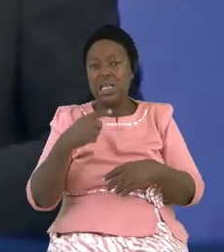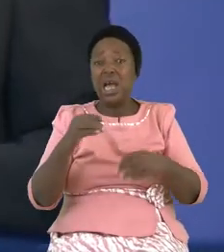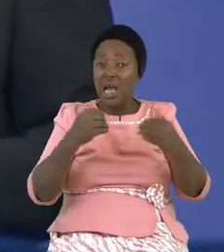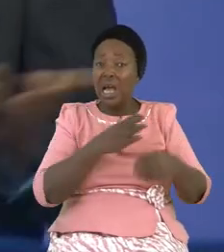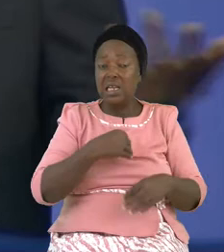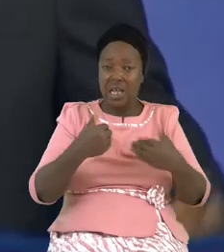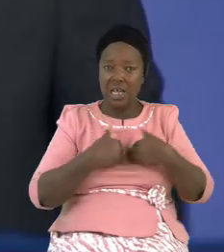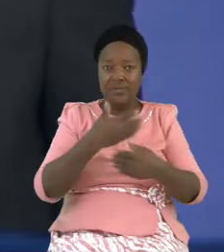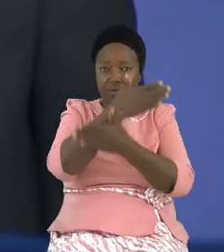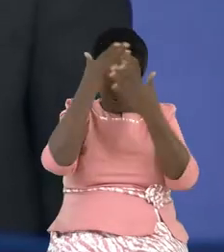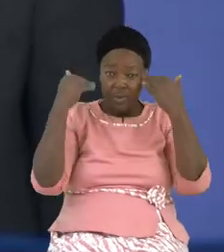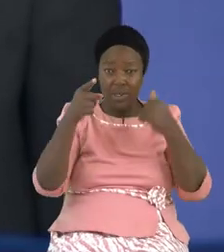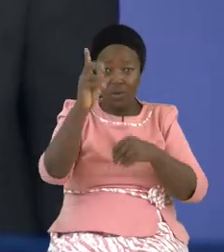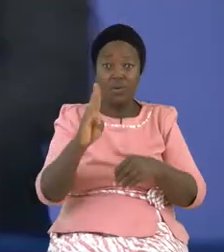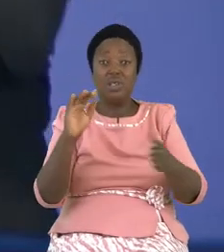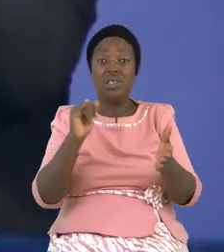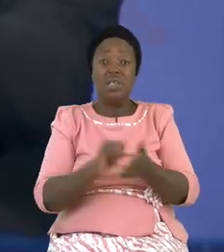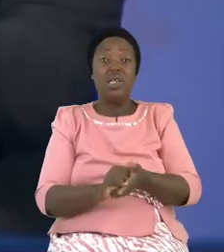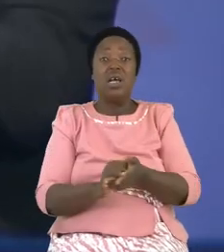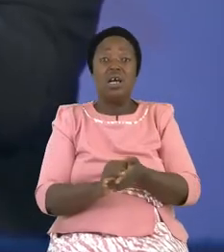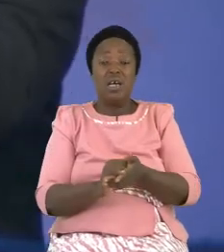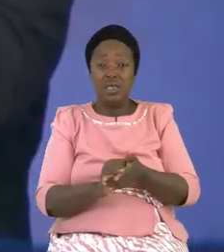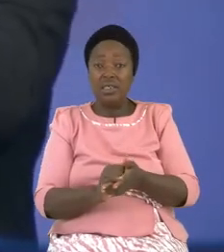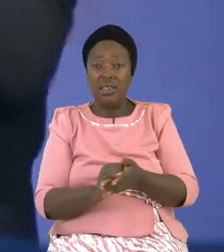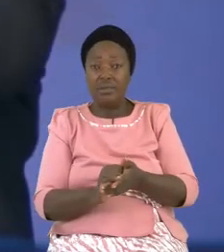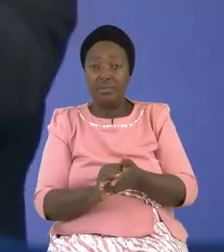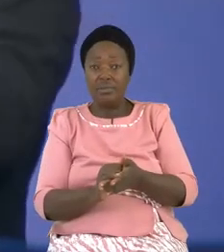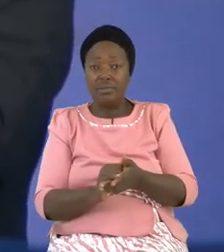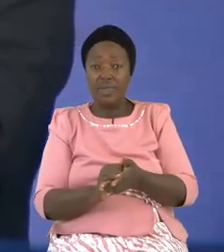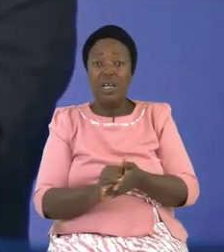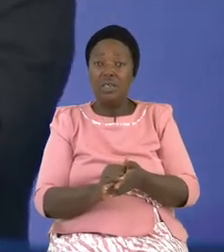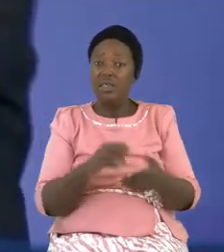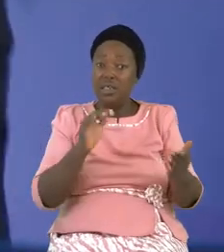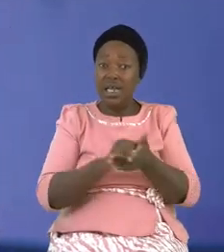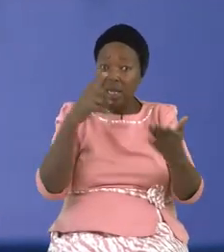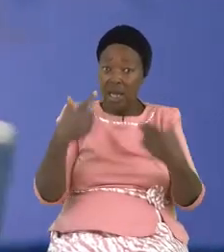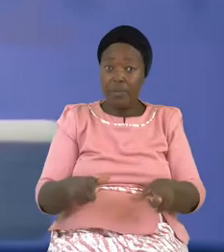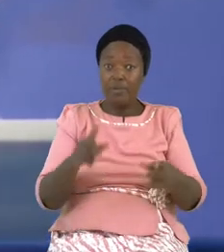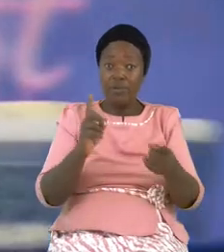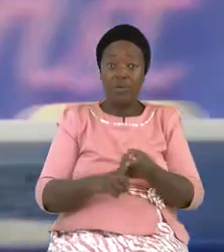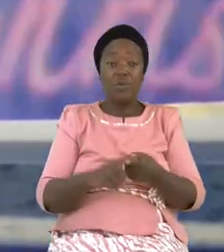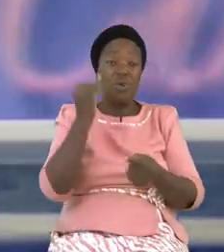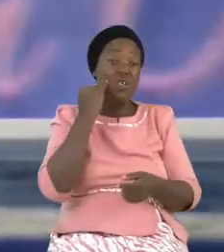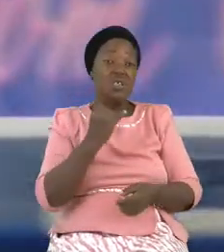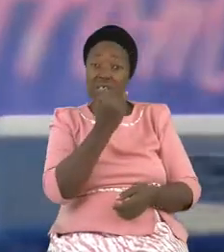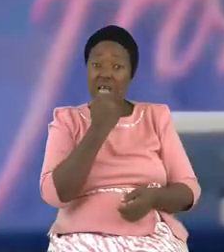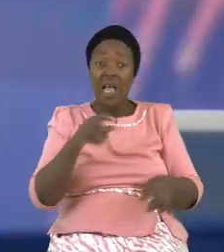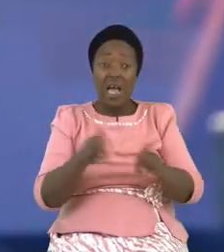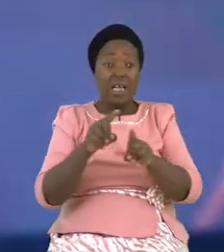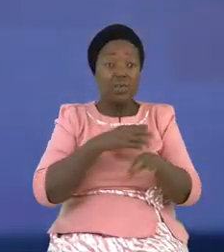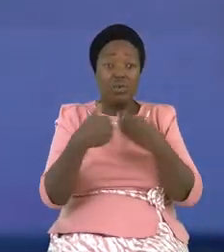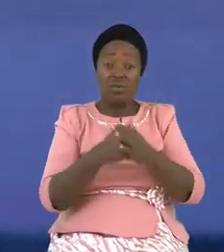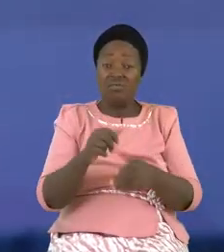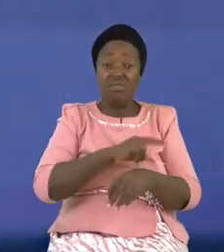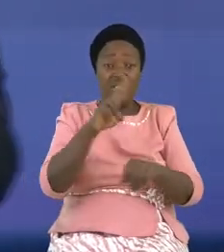God that formed thee. It happened to Israel as a whole nation. It happened to individuals in the